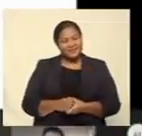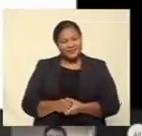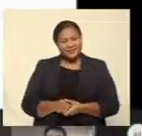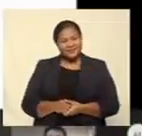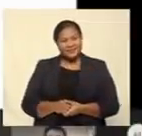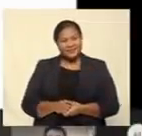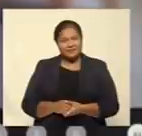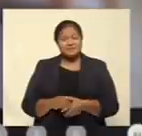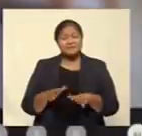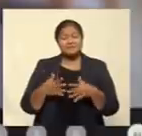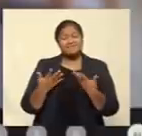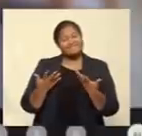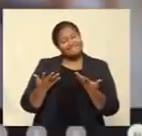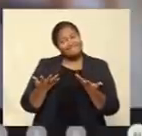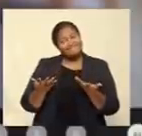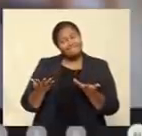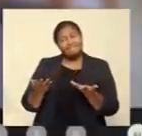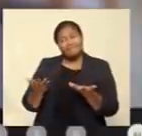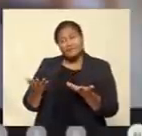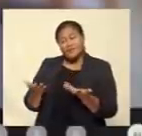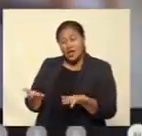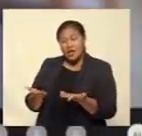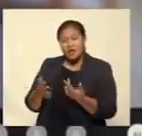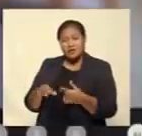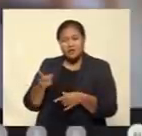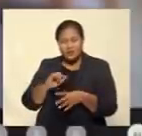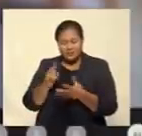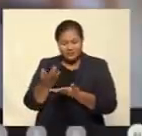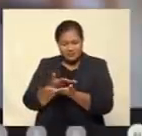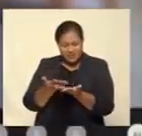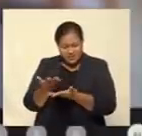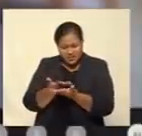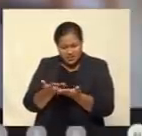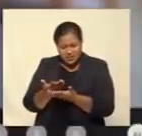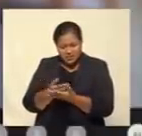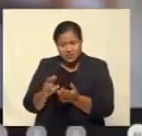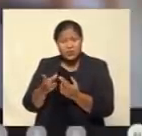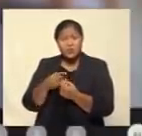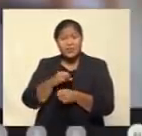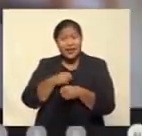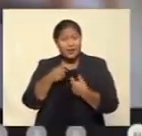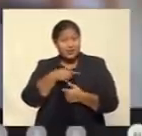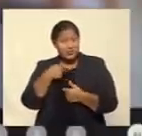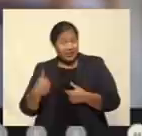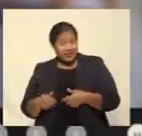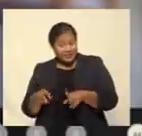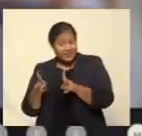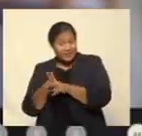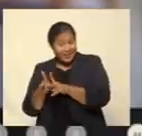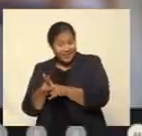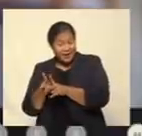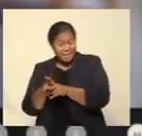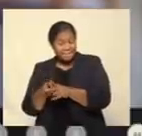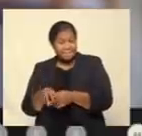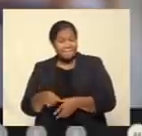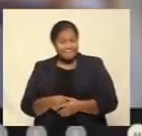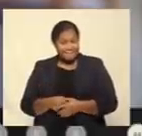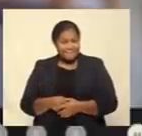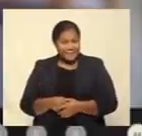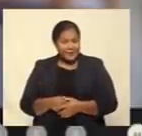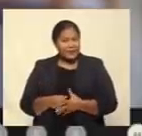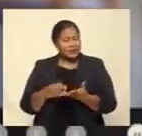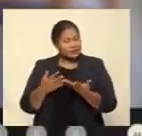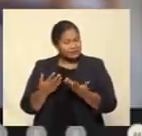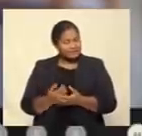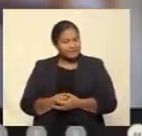At the moment, the discussions with our Chinese counterpart is at a very,